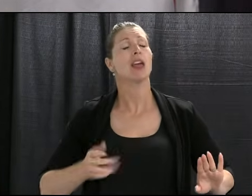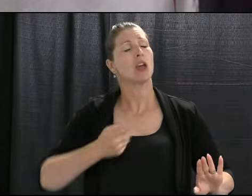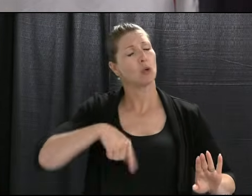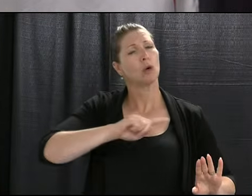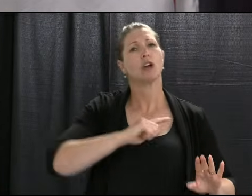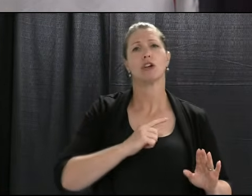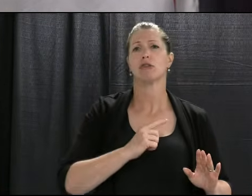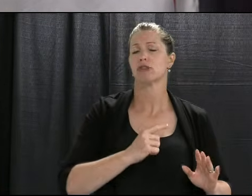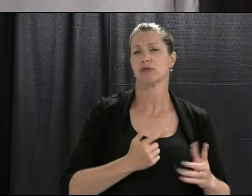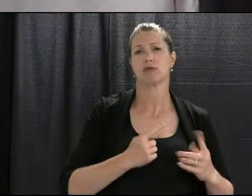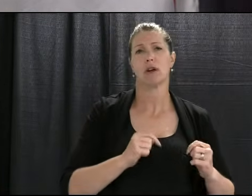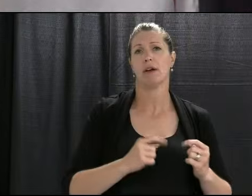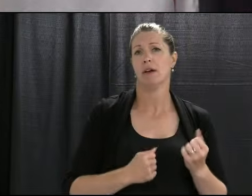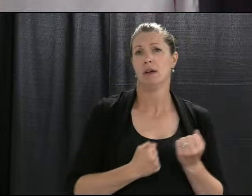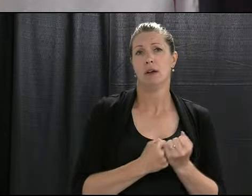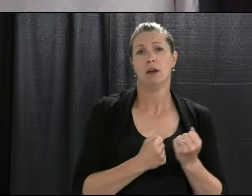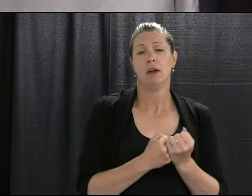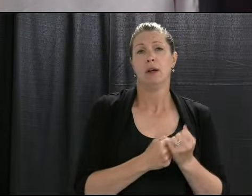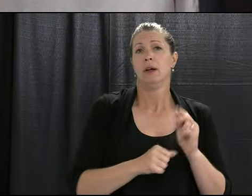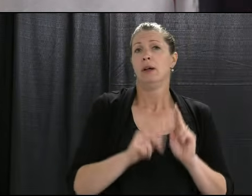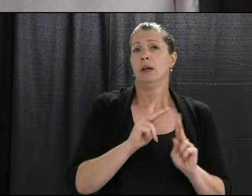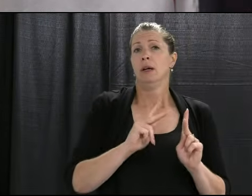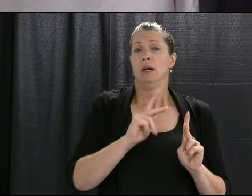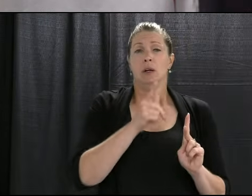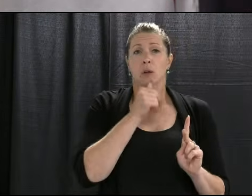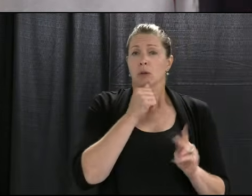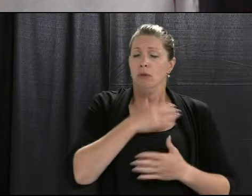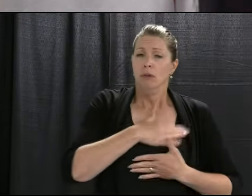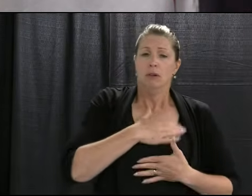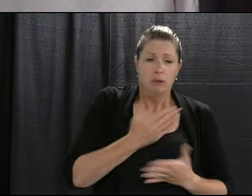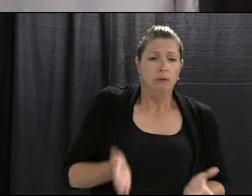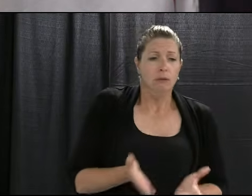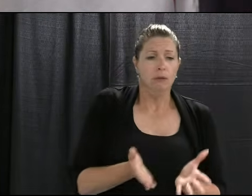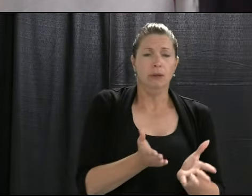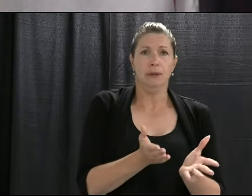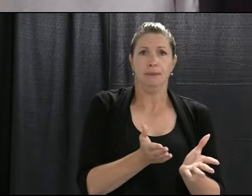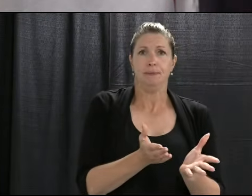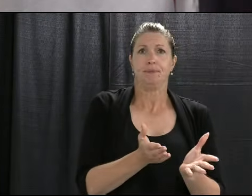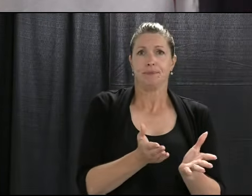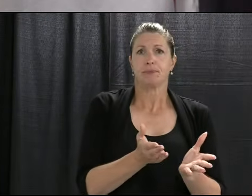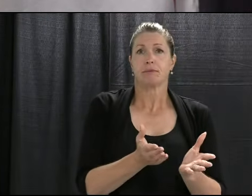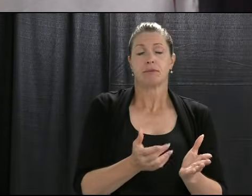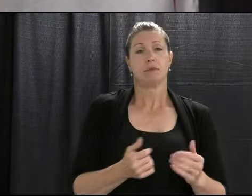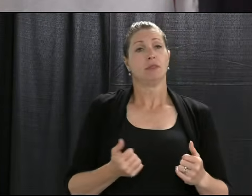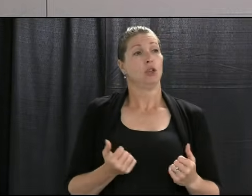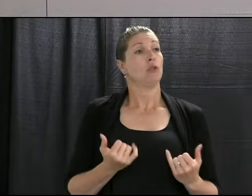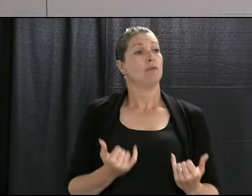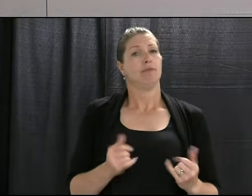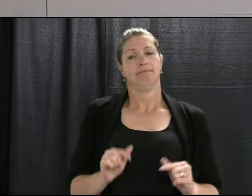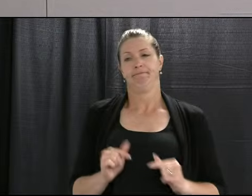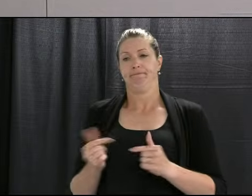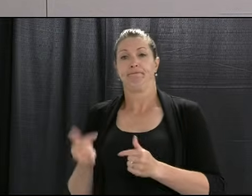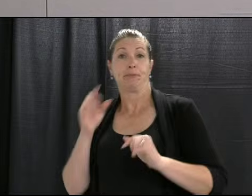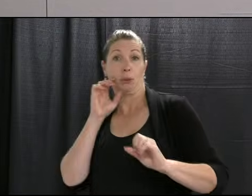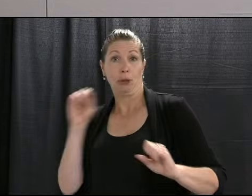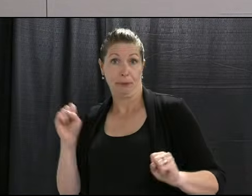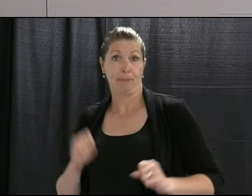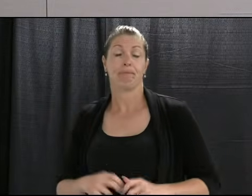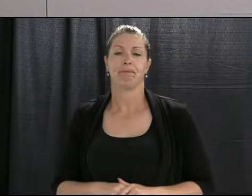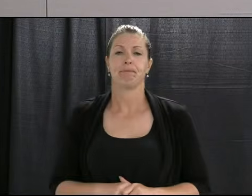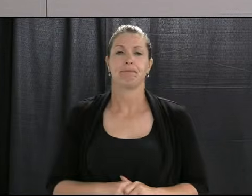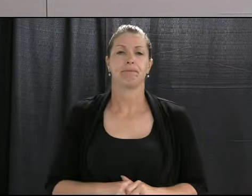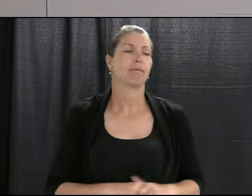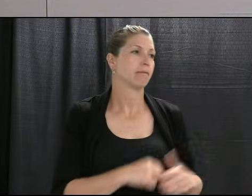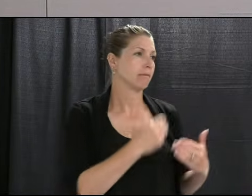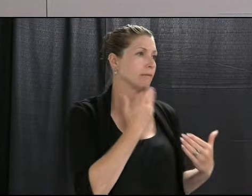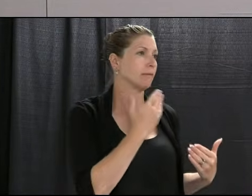best to support that given the challenges we've got at the moment. So with that, I'll take a pause there and hand it back to the Premier.